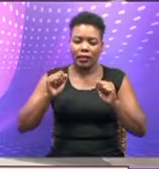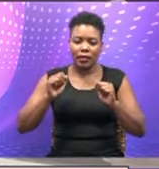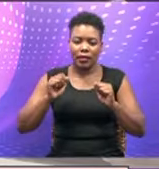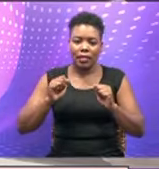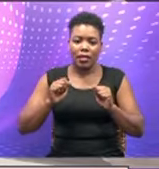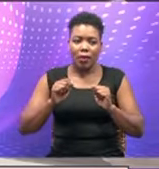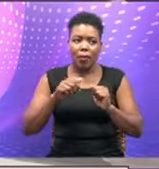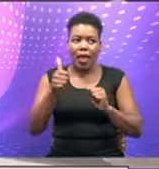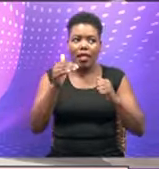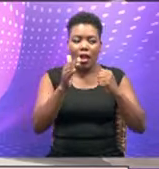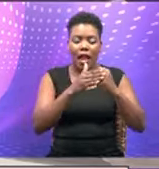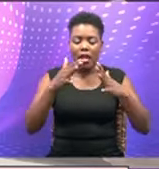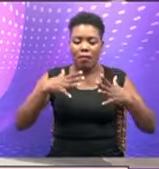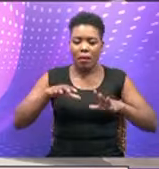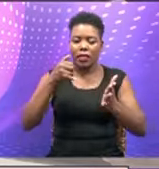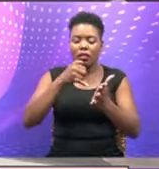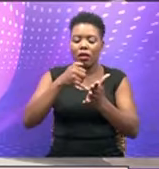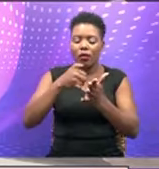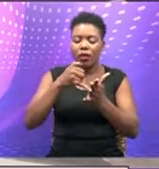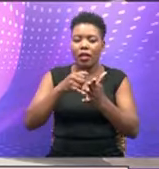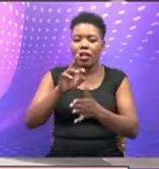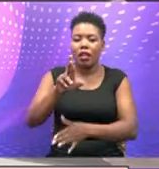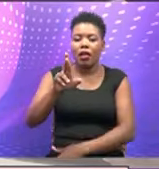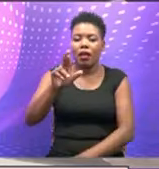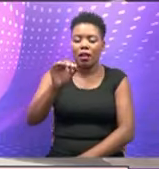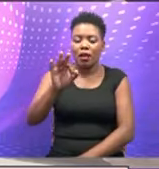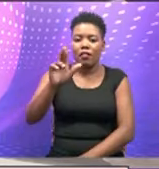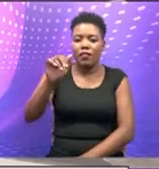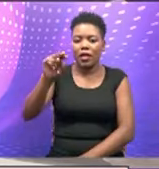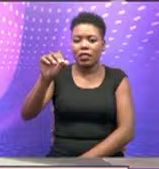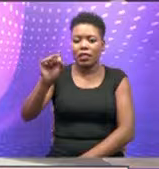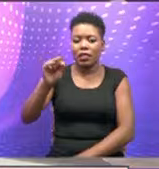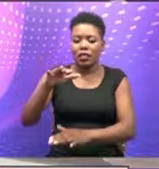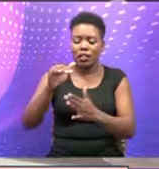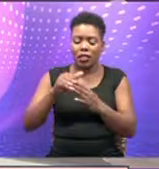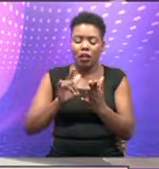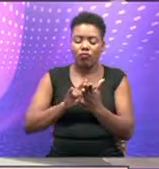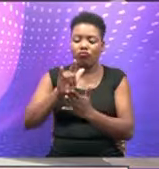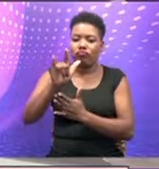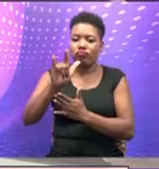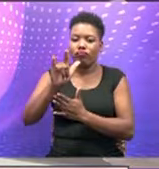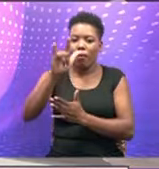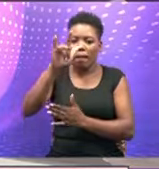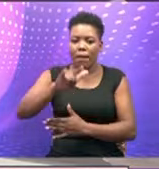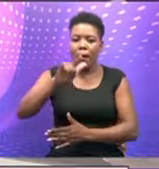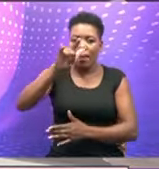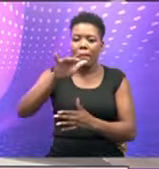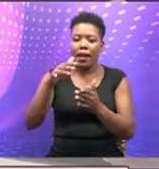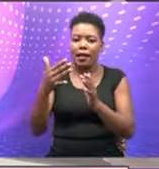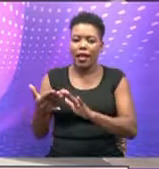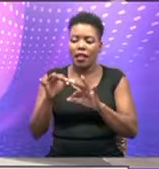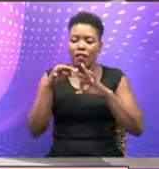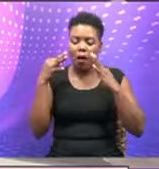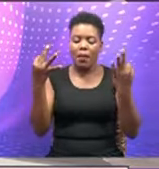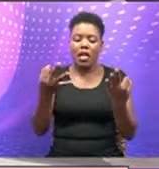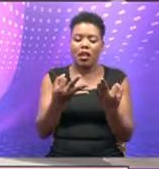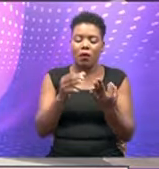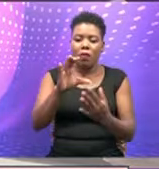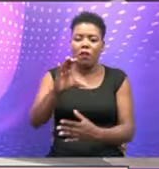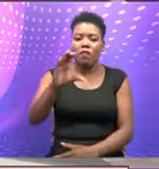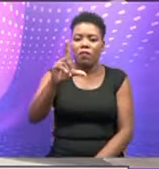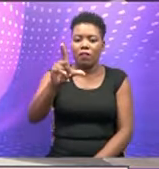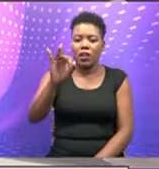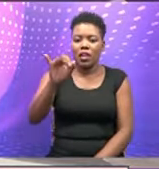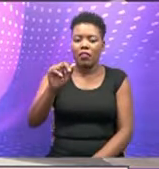jolweny mamoko chiko, moting'o kanyero jamadar Francis Ogola, e masira mar karapa, kalapapla. Anyuola no, mano mar Cliff, wachone